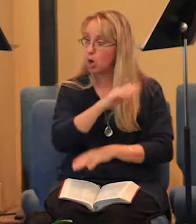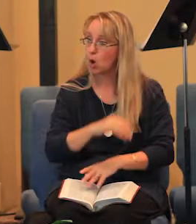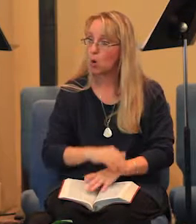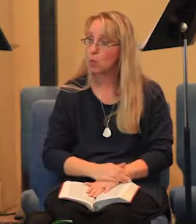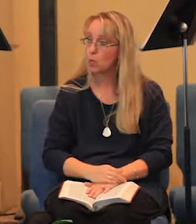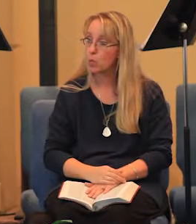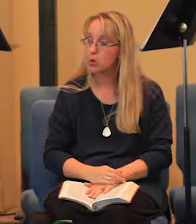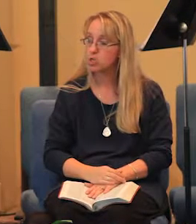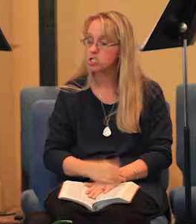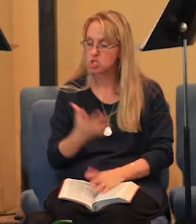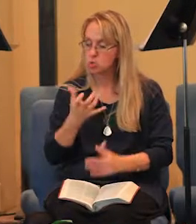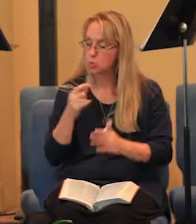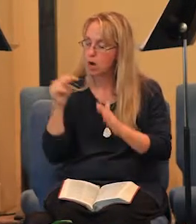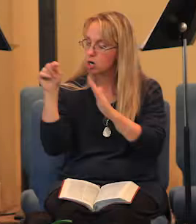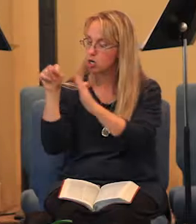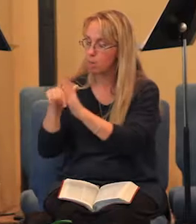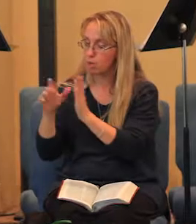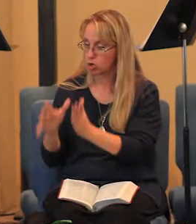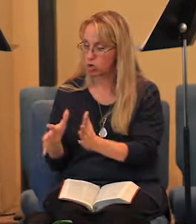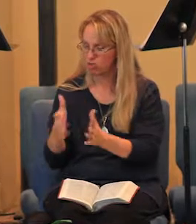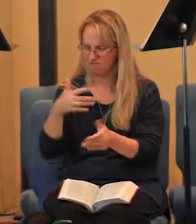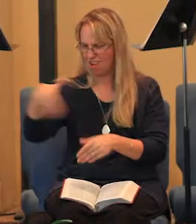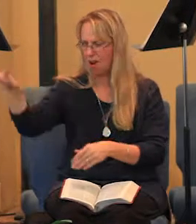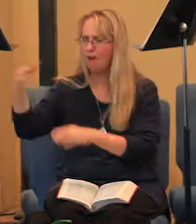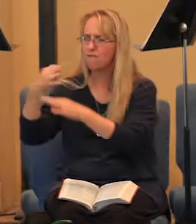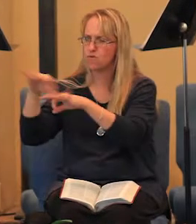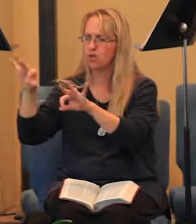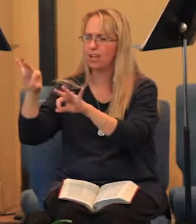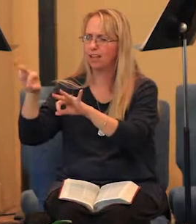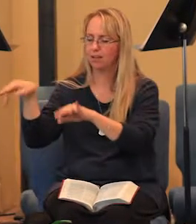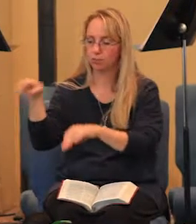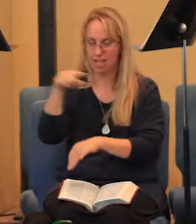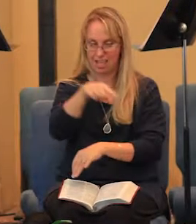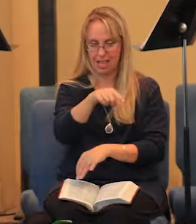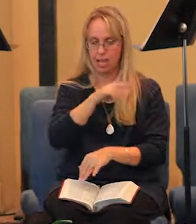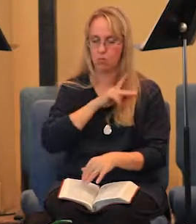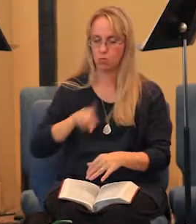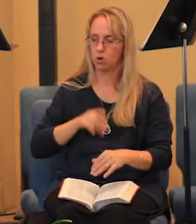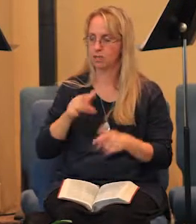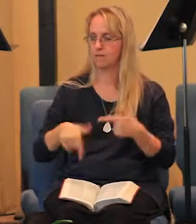And so you wanted a murderer to go free while the Prince of Life was hung on a tree.